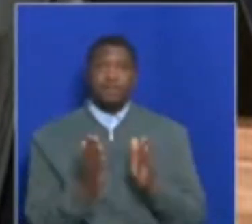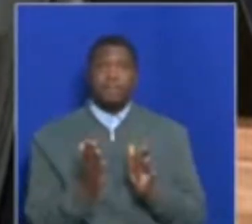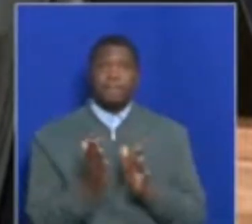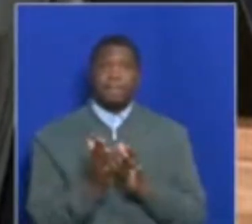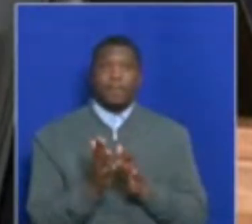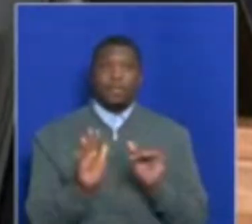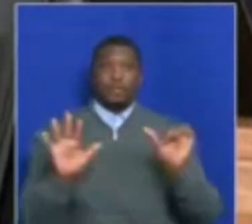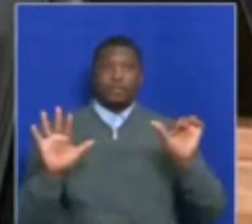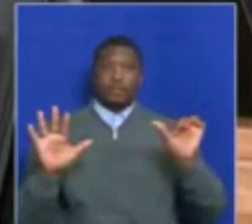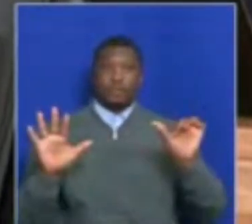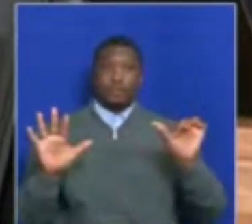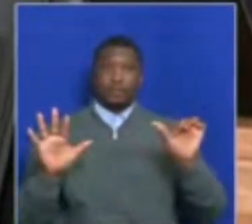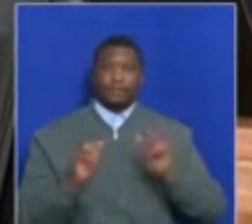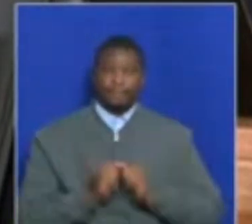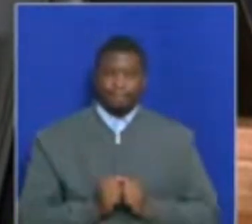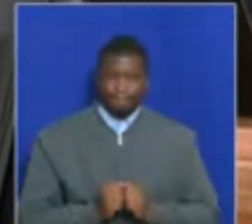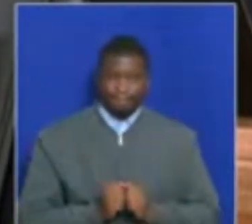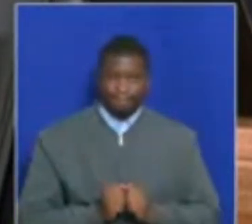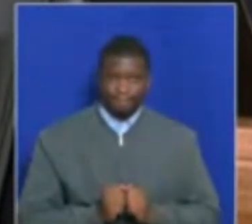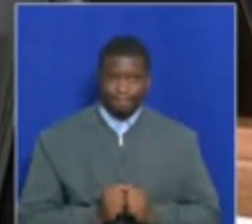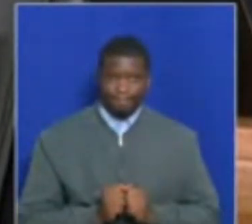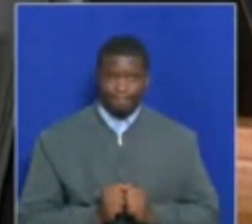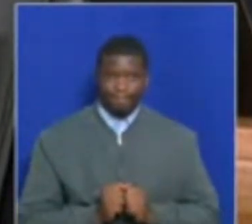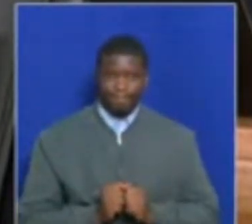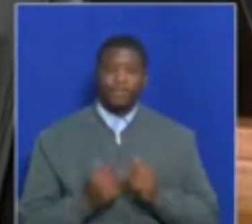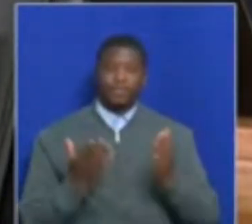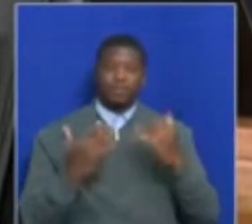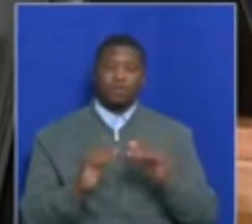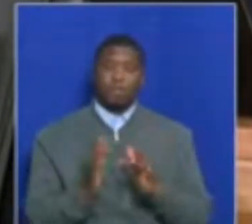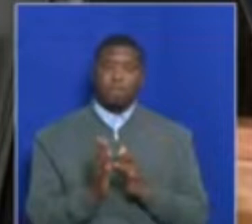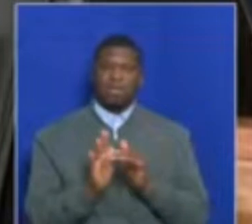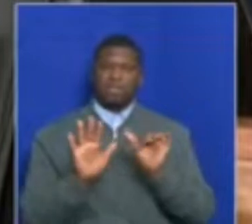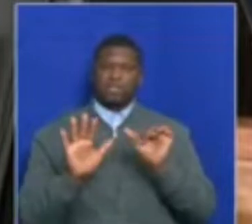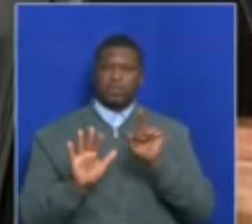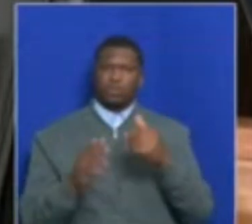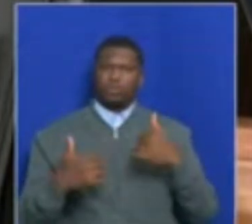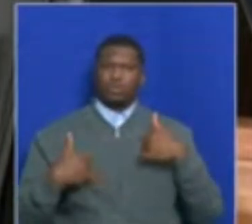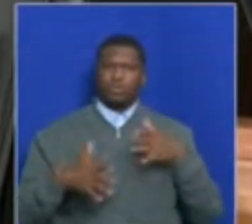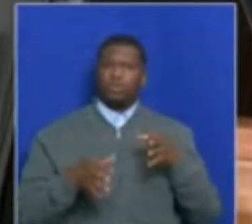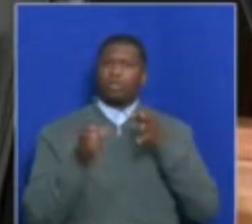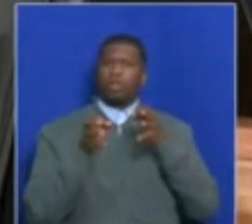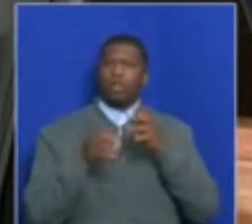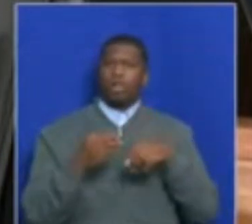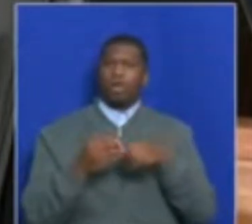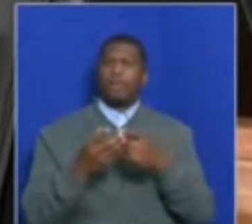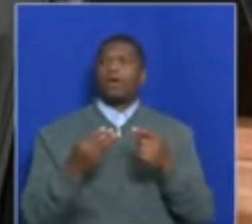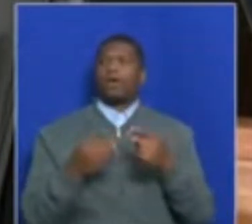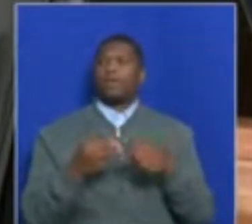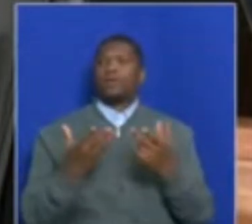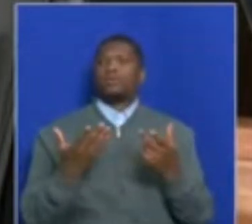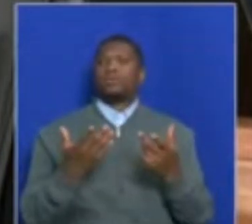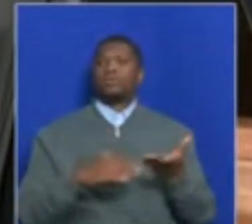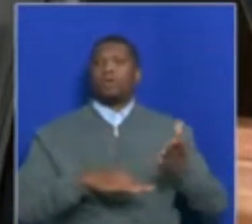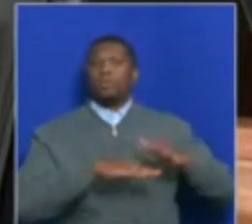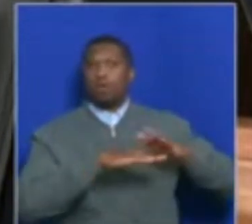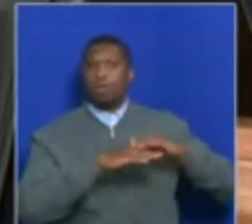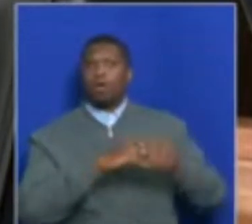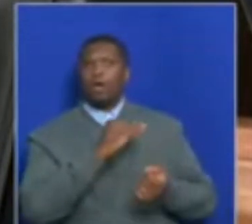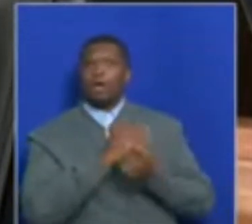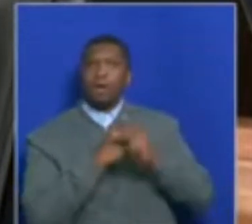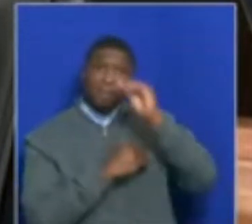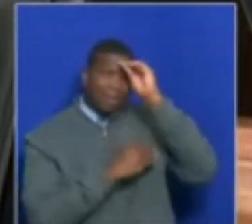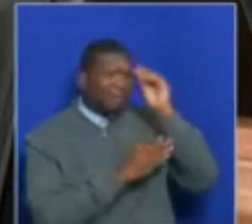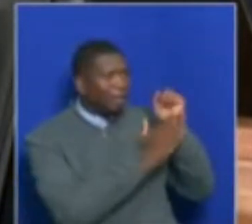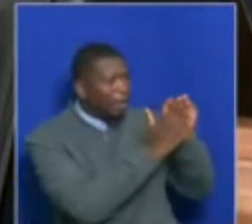if we move over to page 6, you talk about the increase in extrajudicial killings, and can you take the